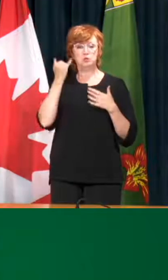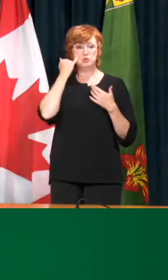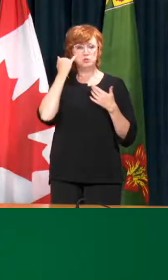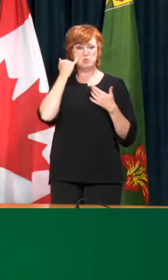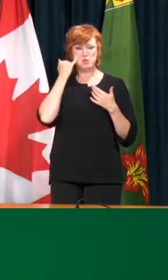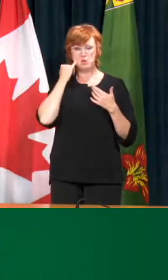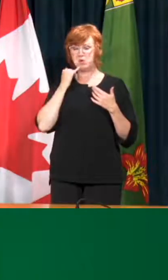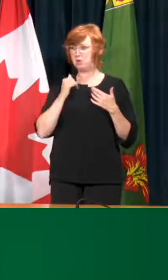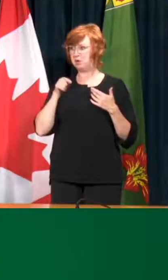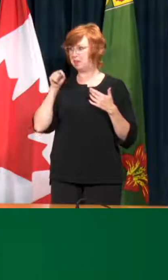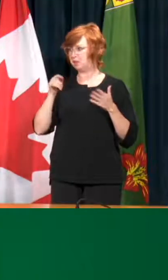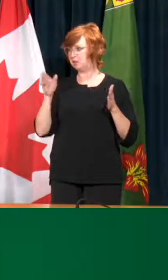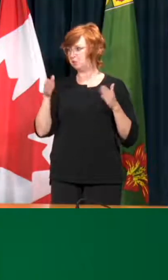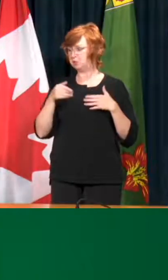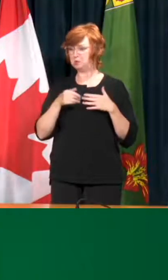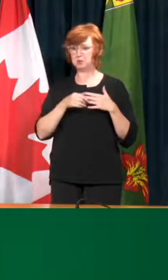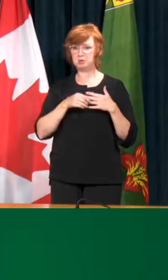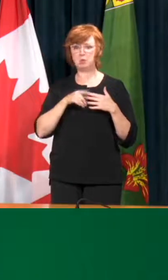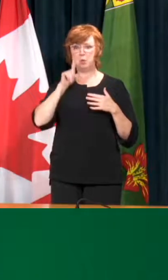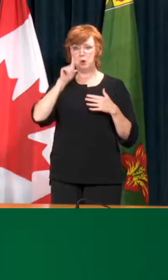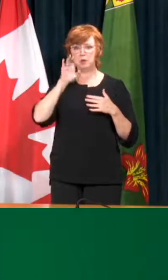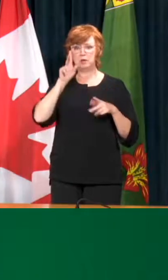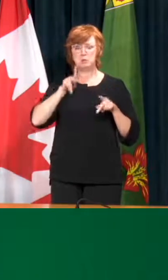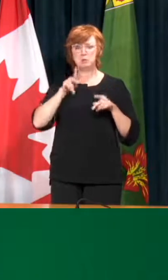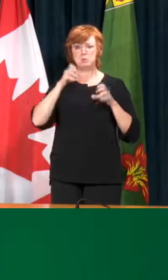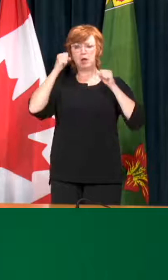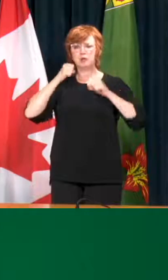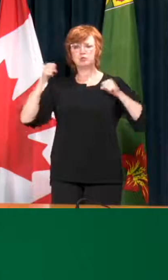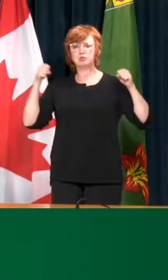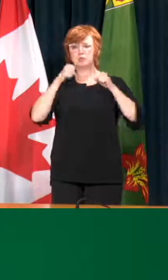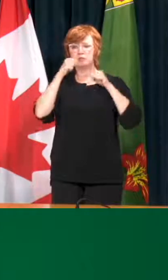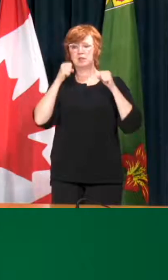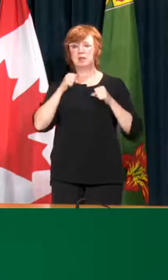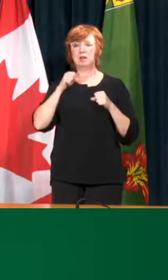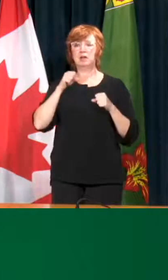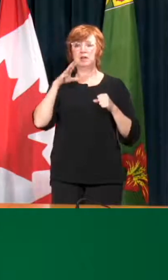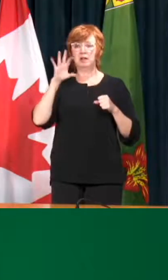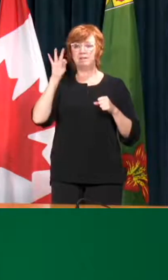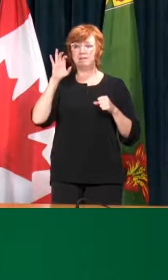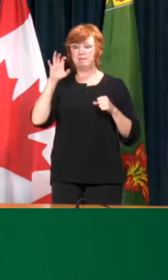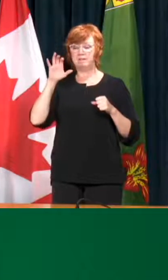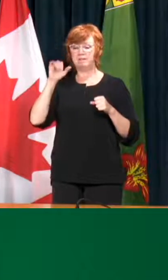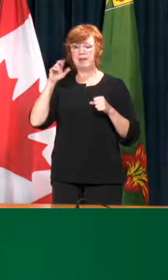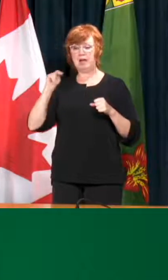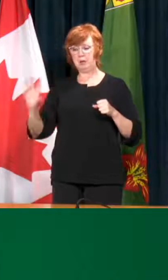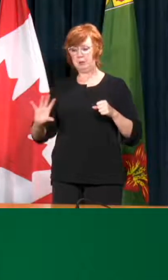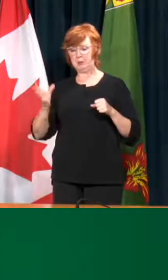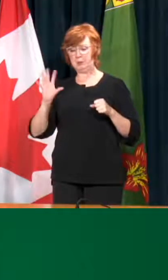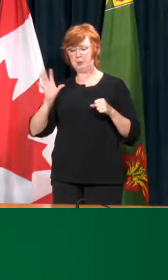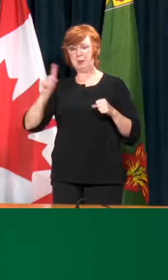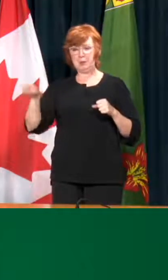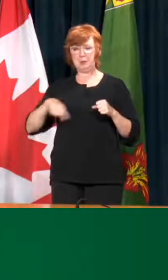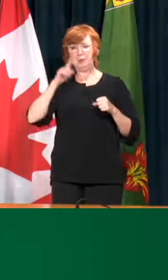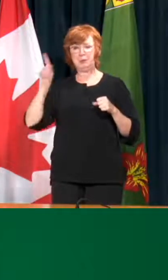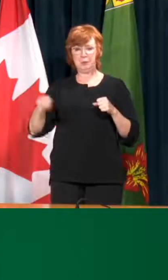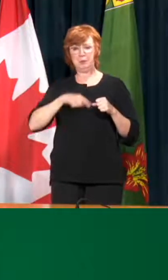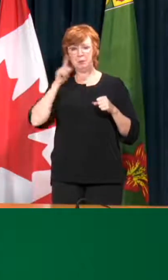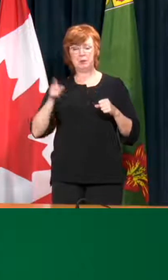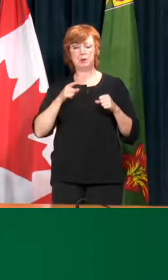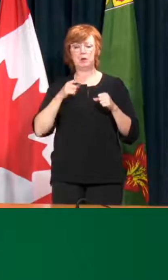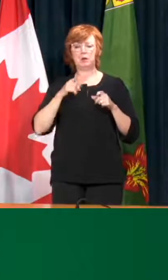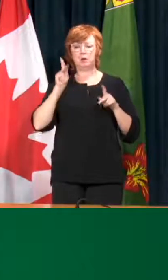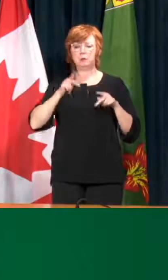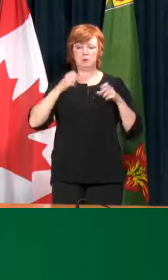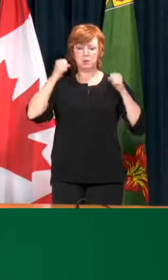than 2 meter separation from each other, and there was a fan in the middle, running away, of course,